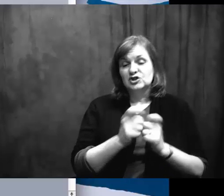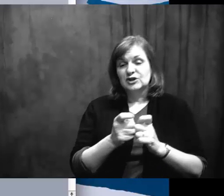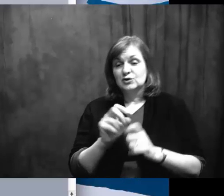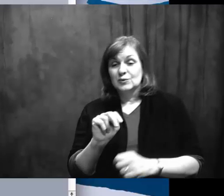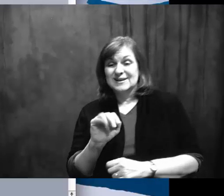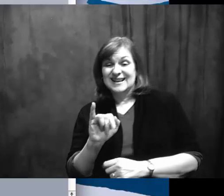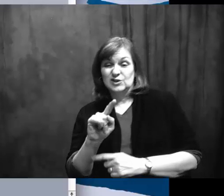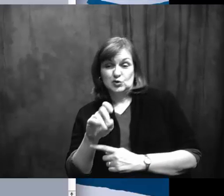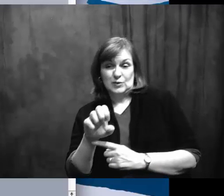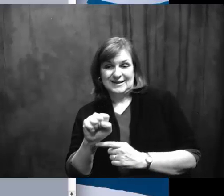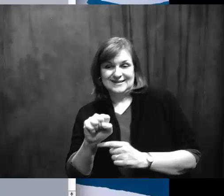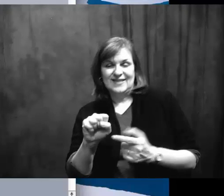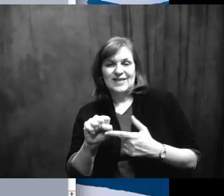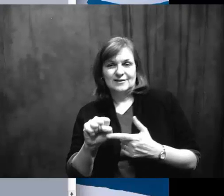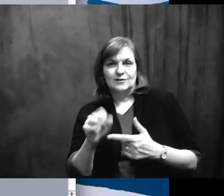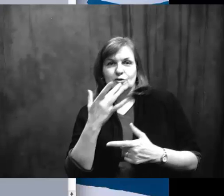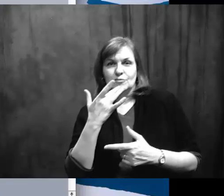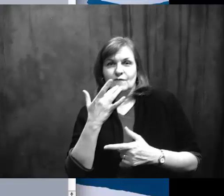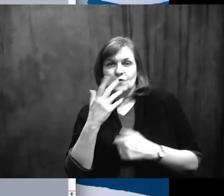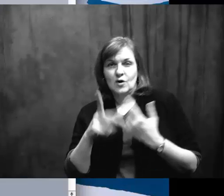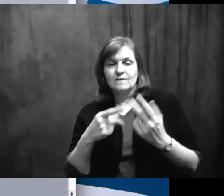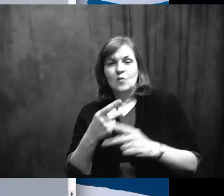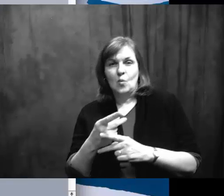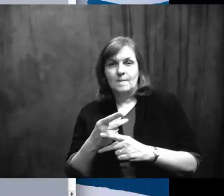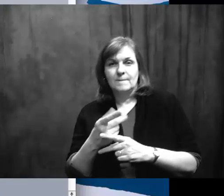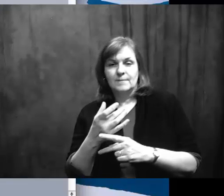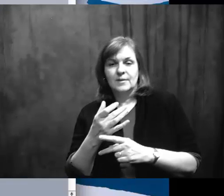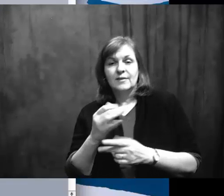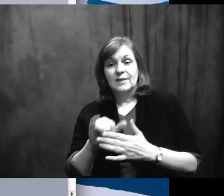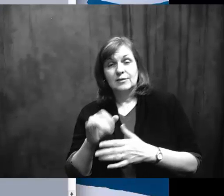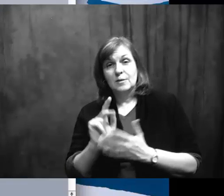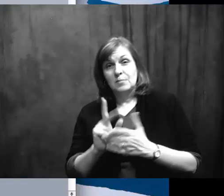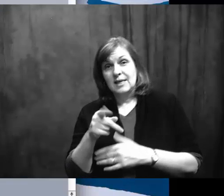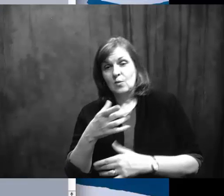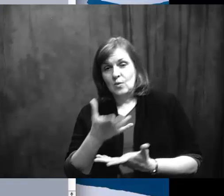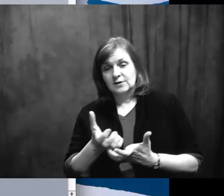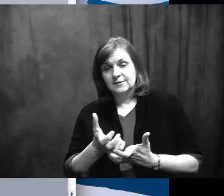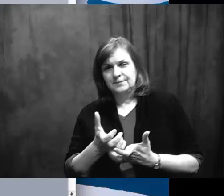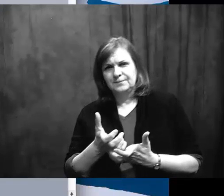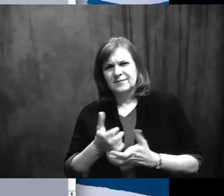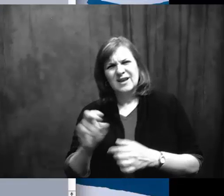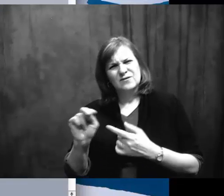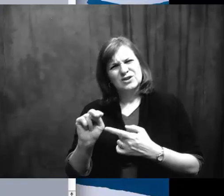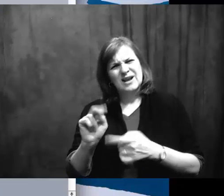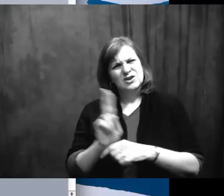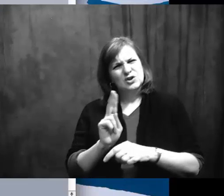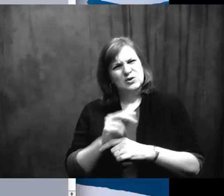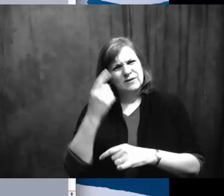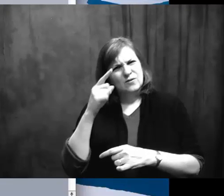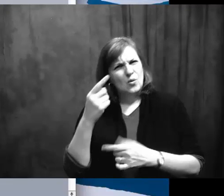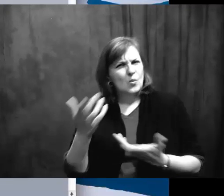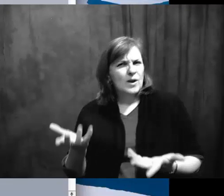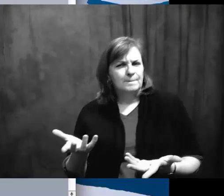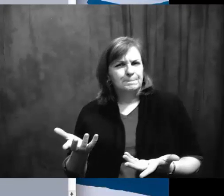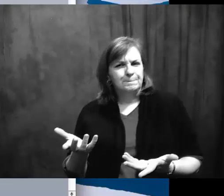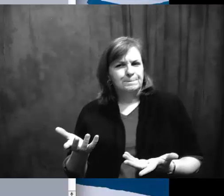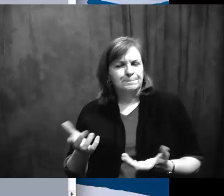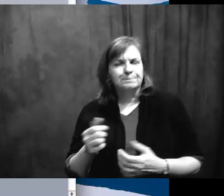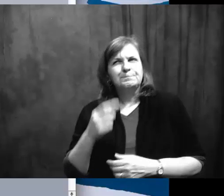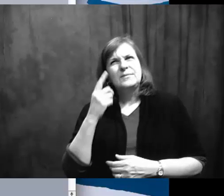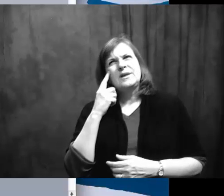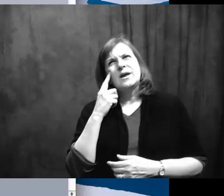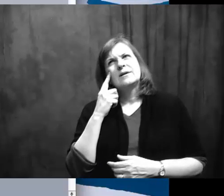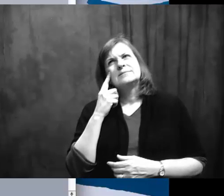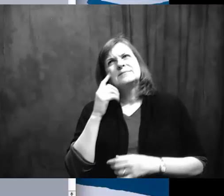nitrates and make it an even better form for the plant to take in. So what do you use nitrogen for?